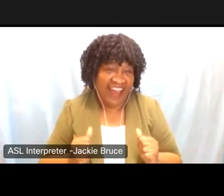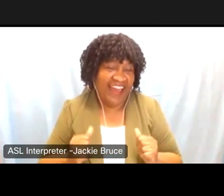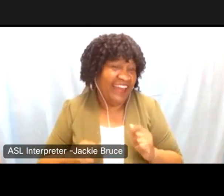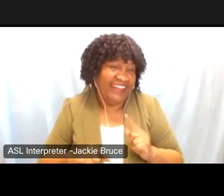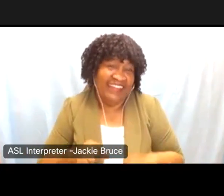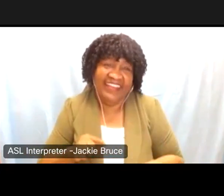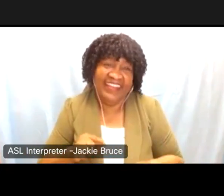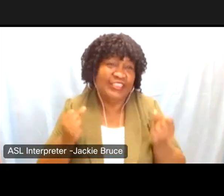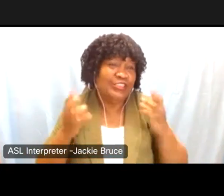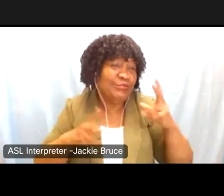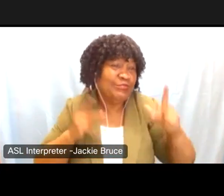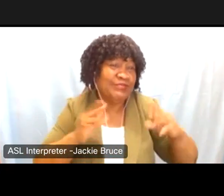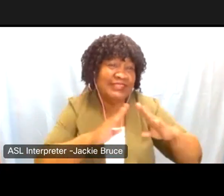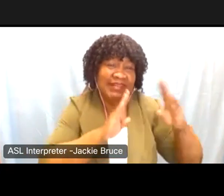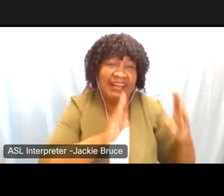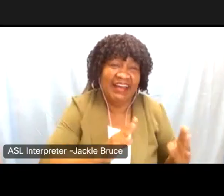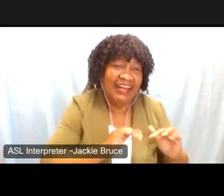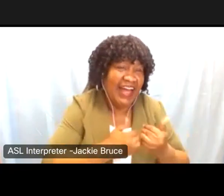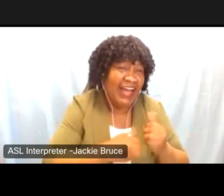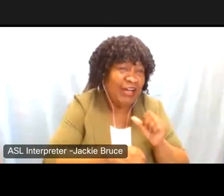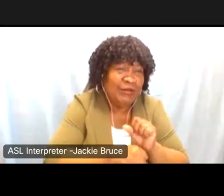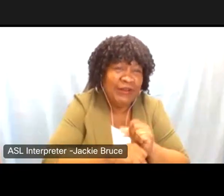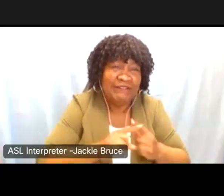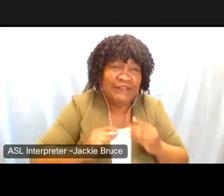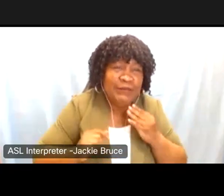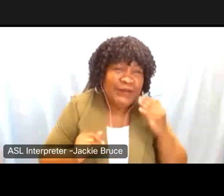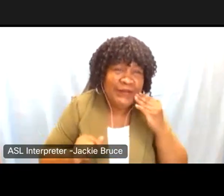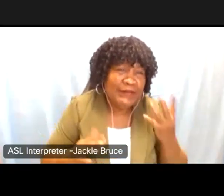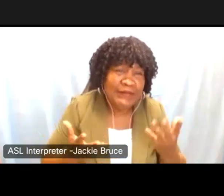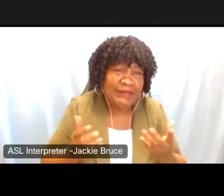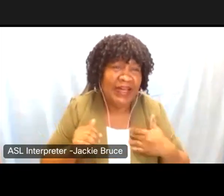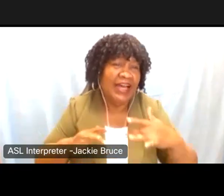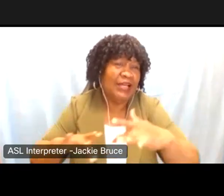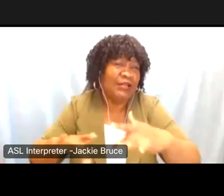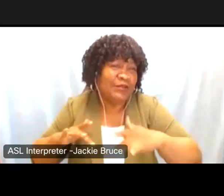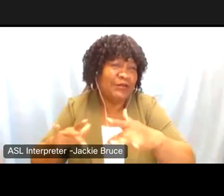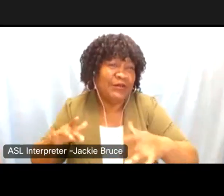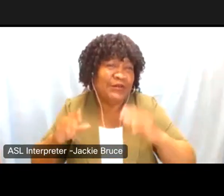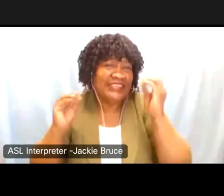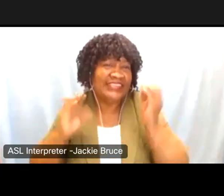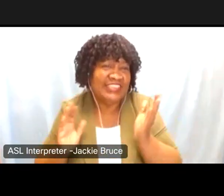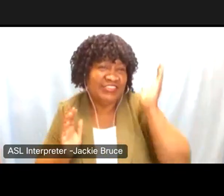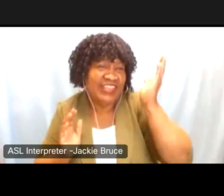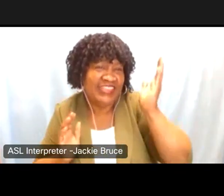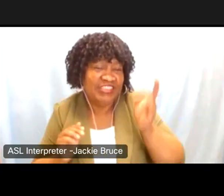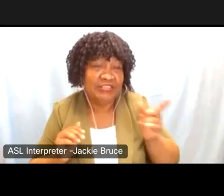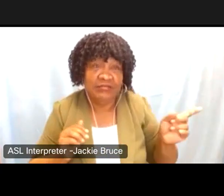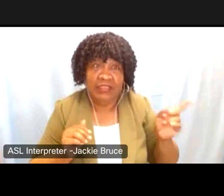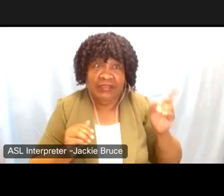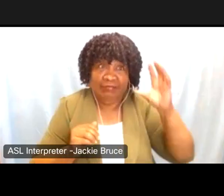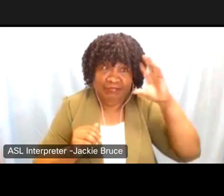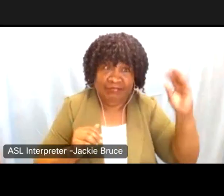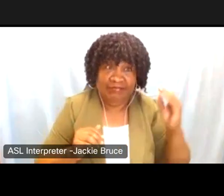many people in my house. I began to record the lectures. And he would tell me I have to sit